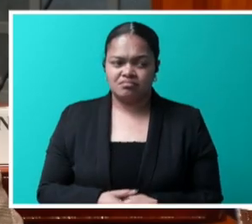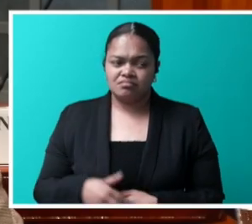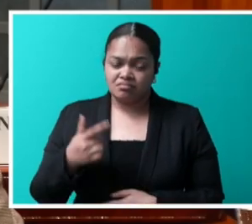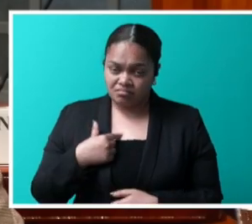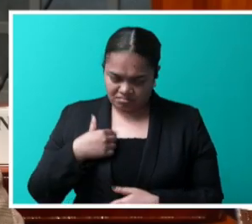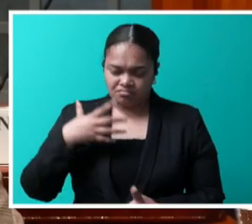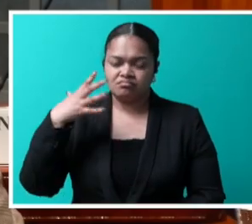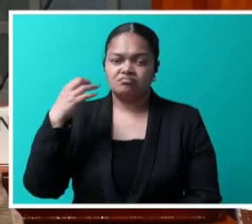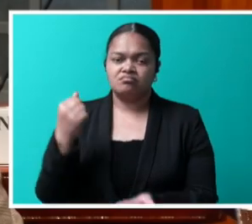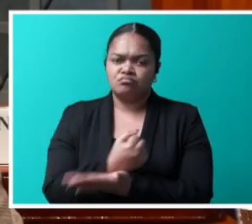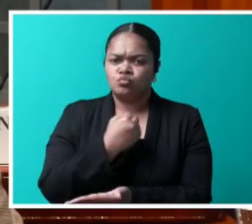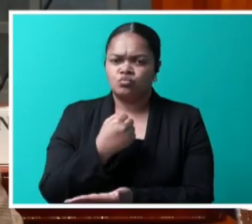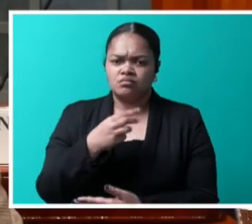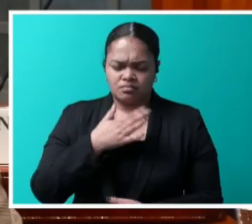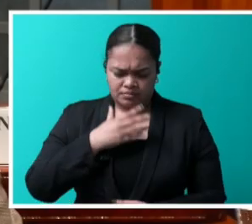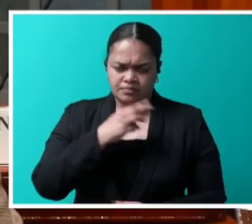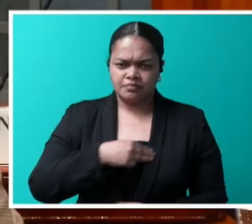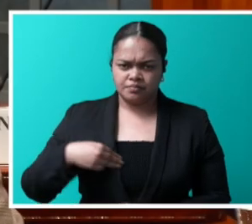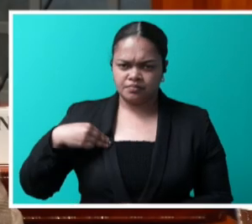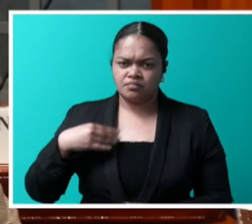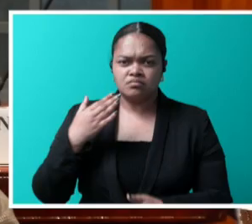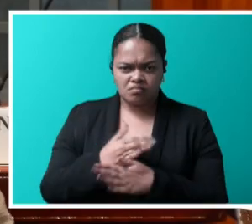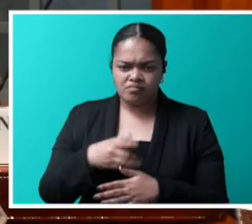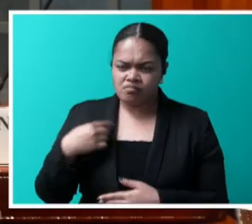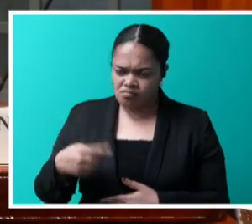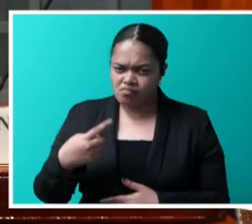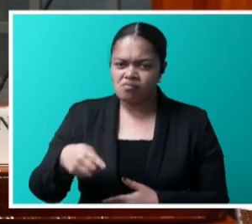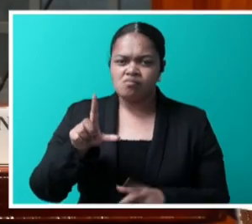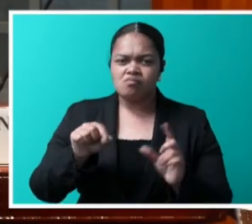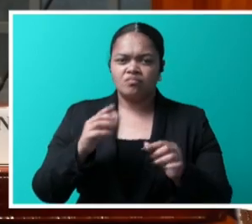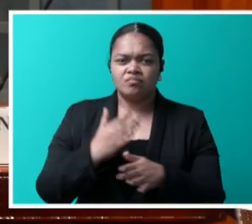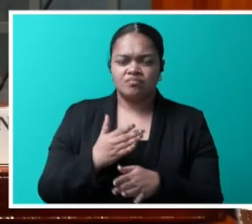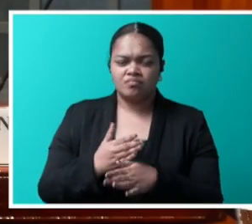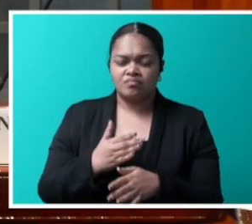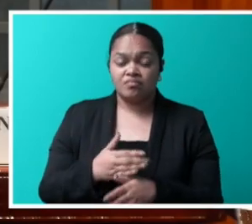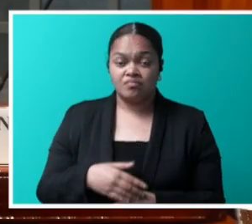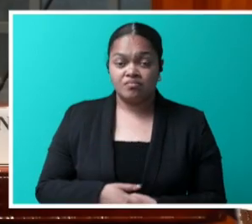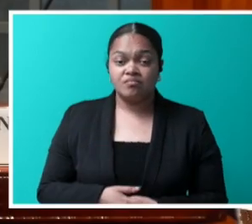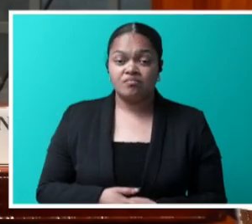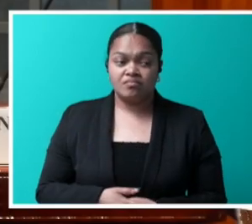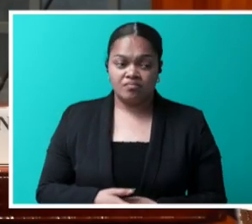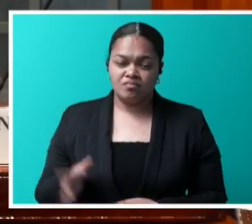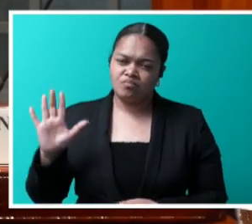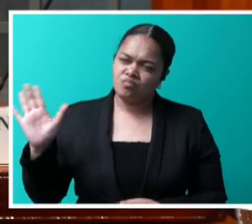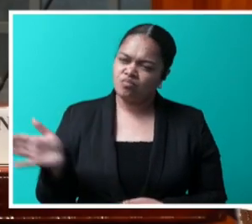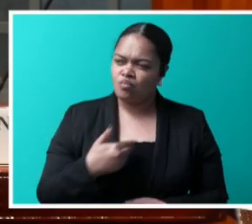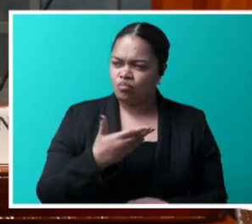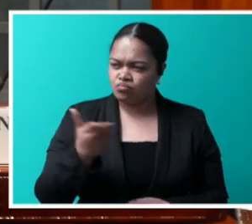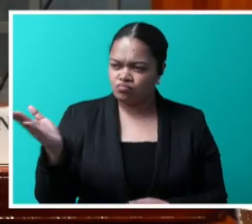reaffirm my ministry's commitment to continue this work with diligence, with all of you in this